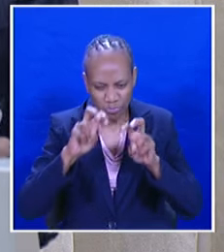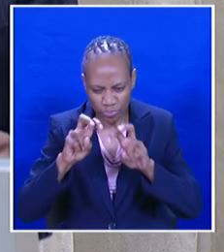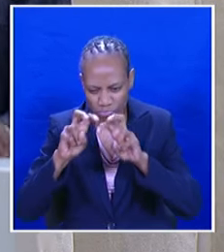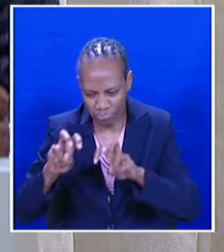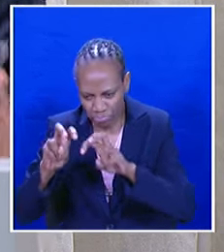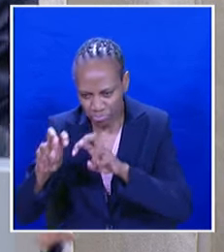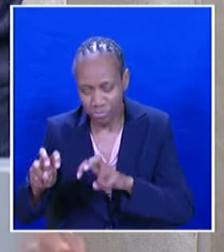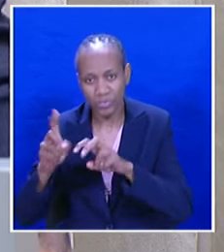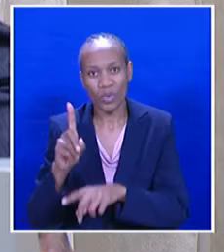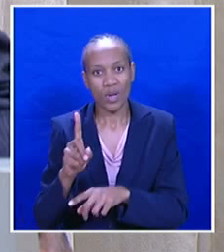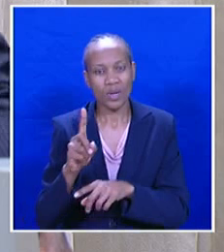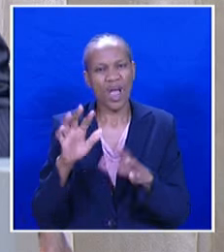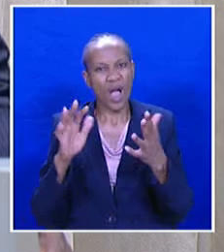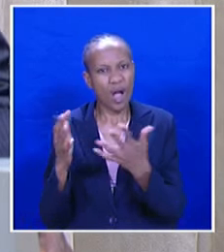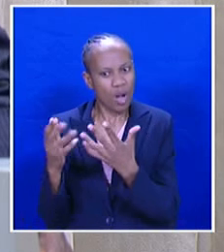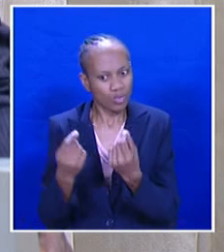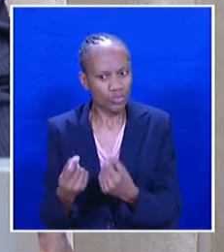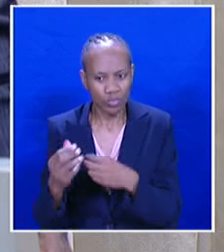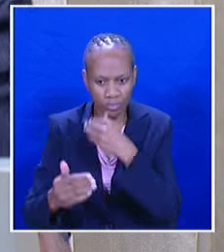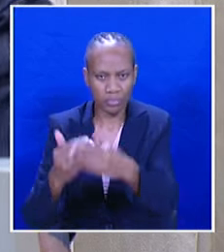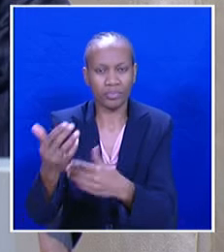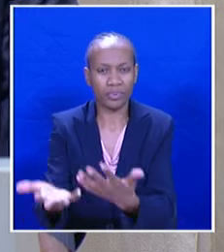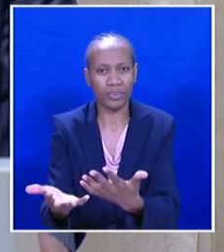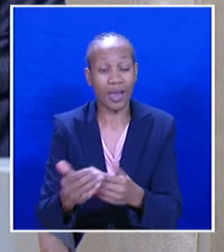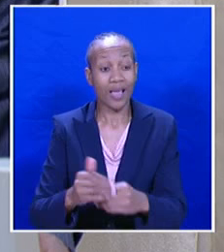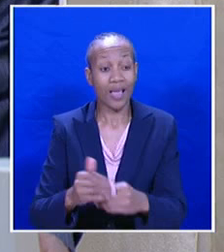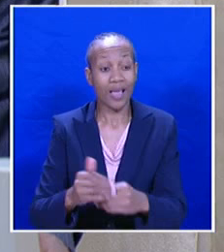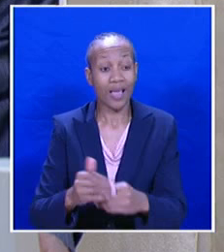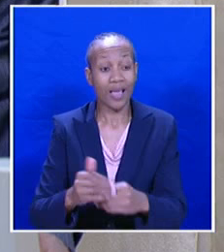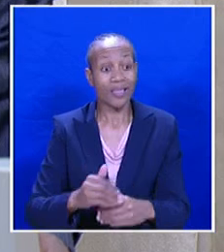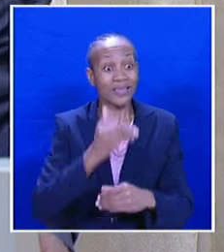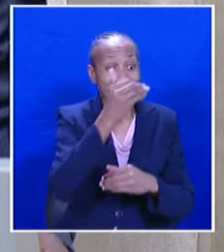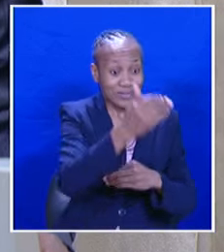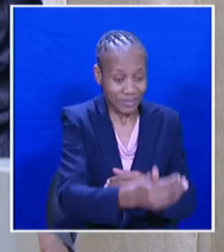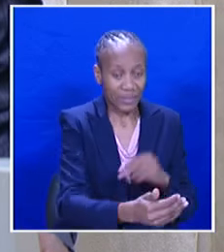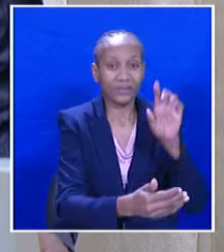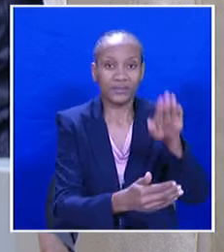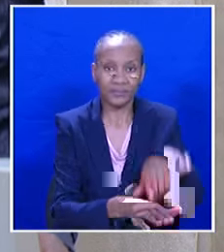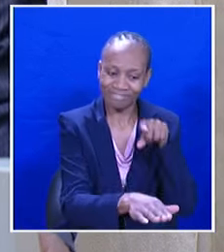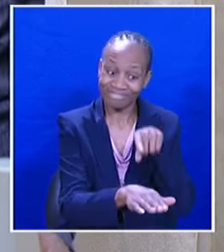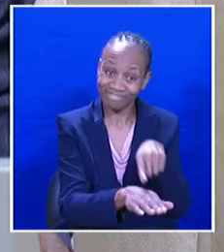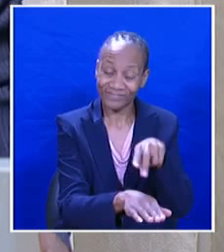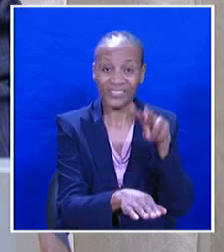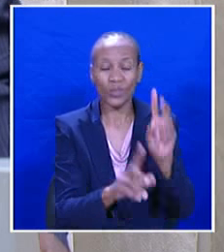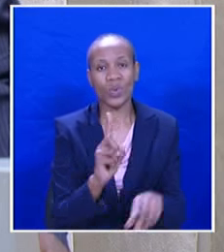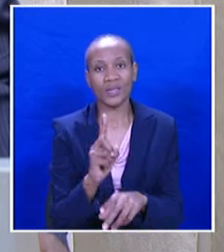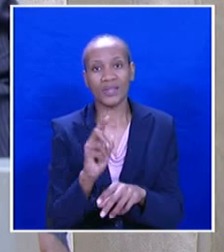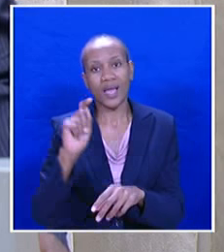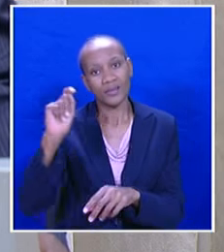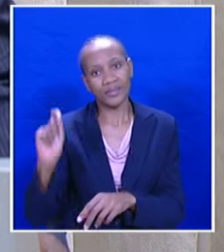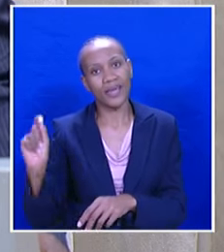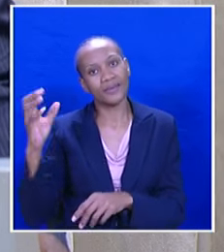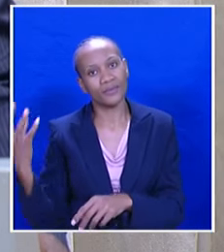in all this. The next process is going to be the tendering process. Clearly, the tendering process that we will